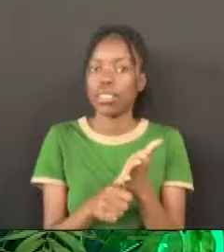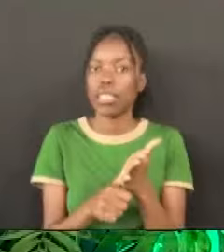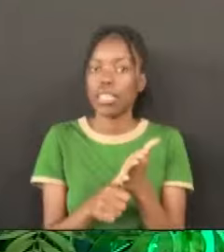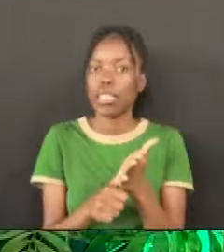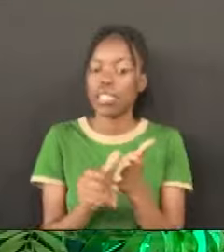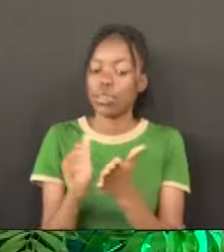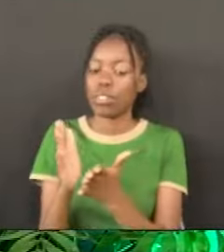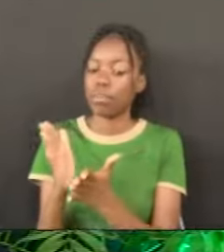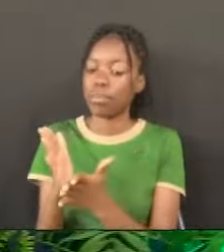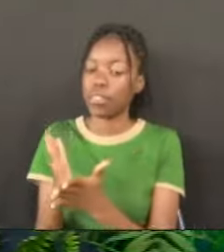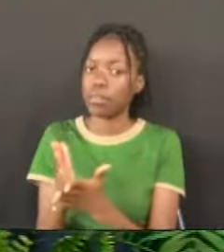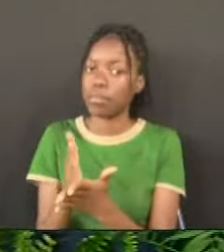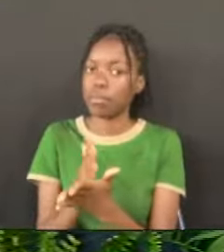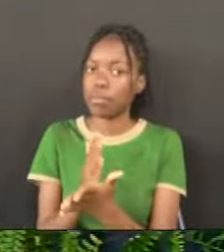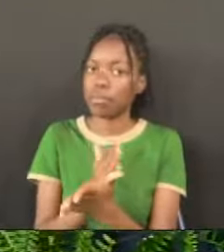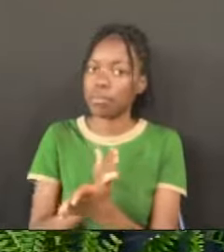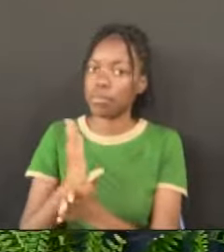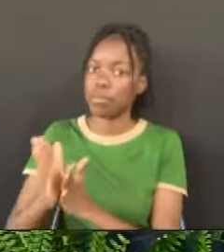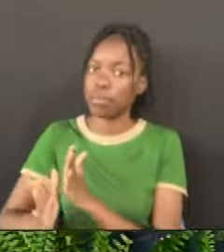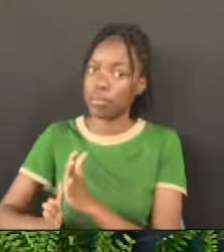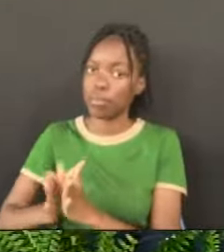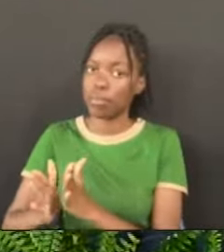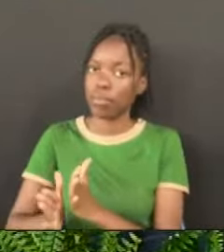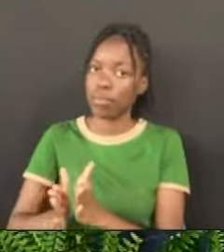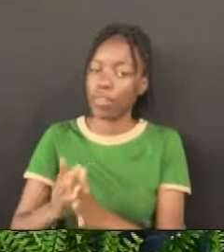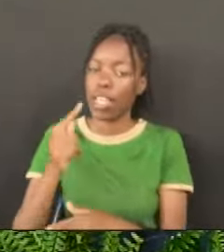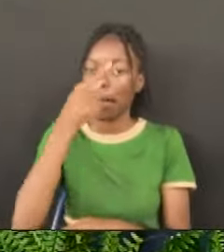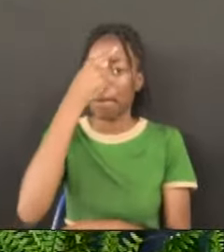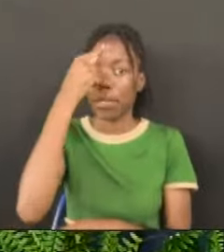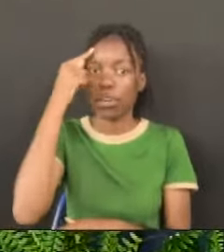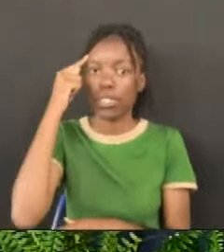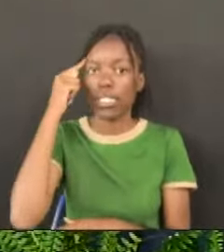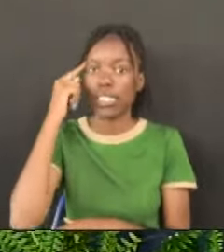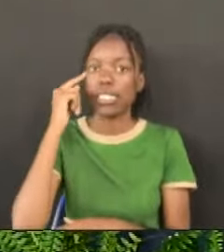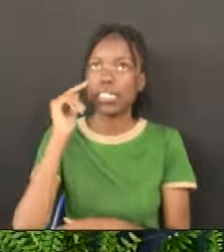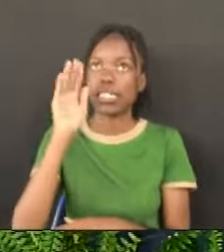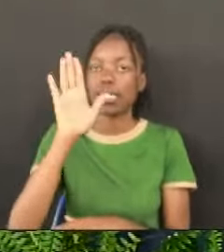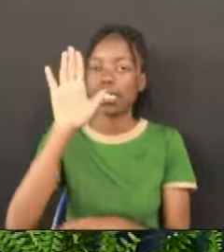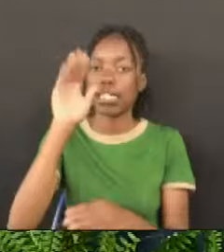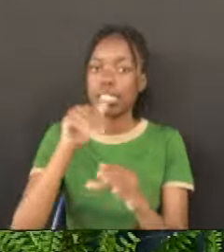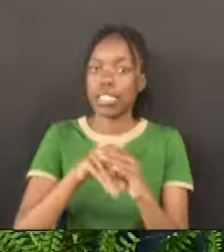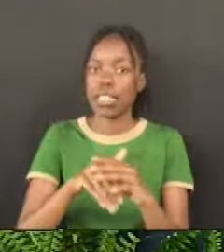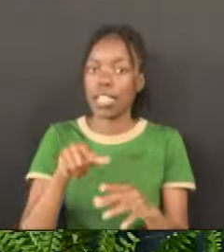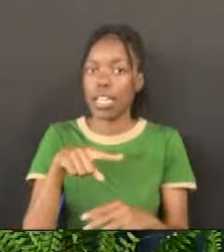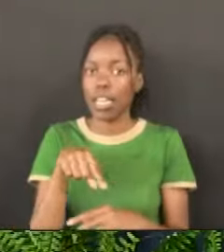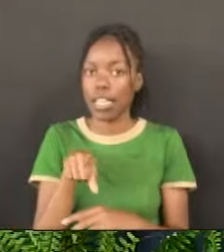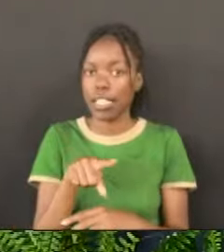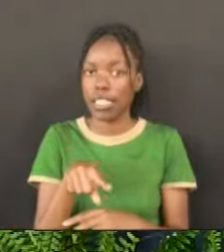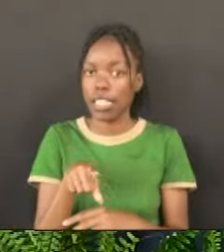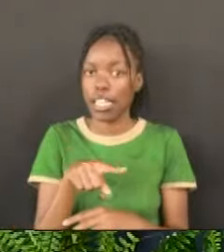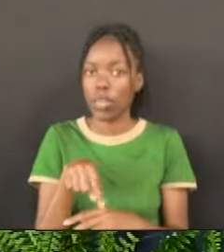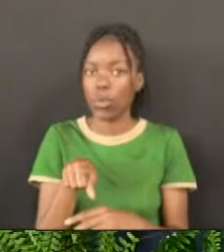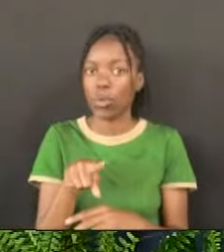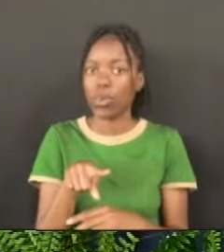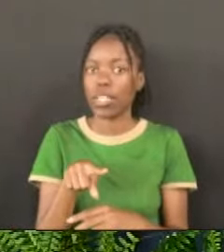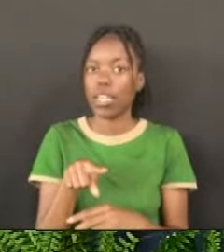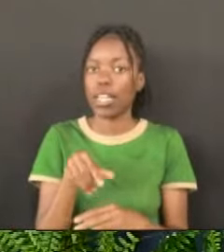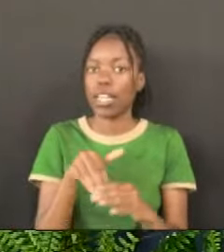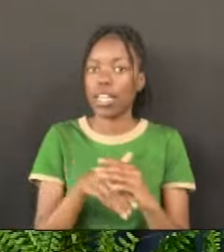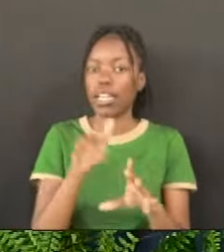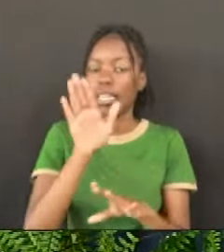be our priority because he is in us and we are in him. Jesus